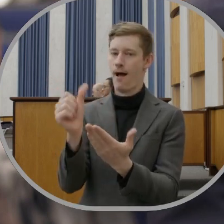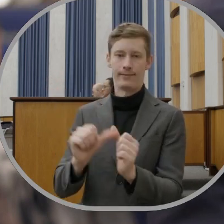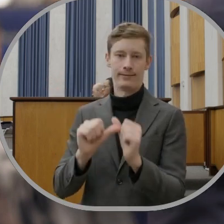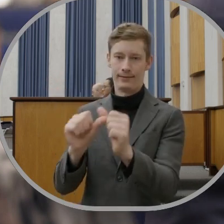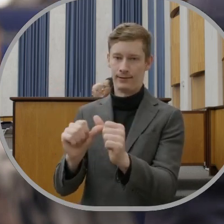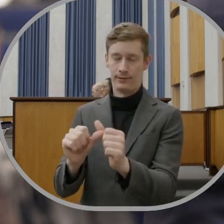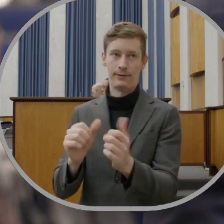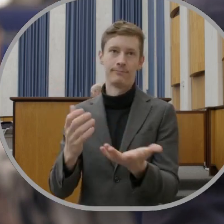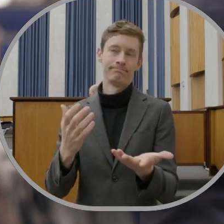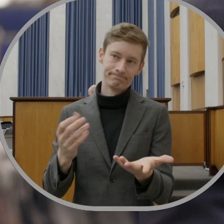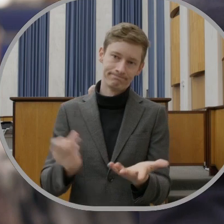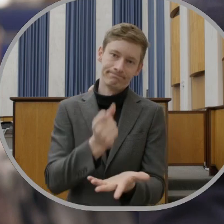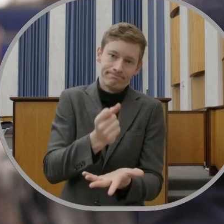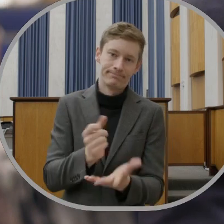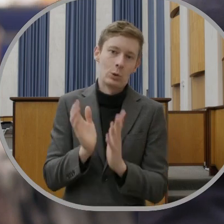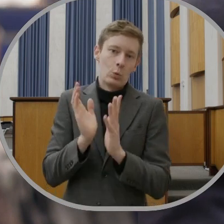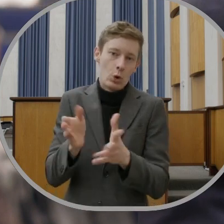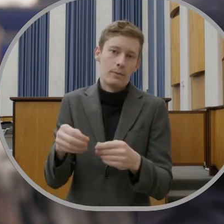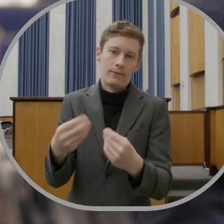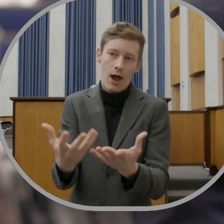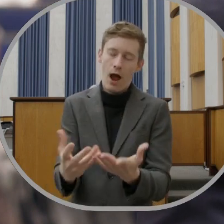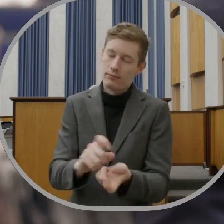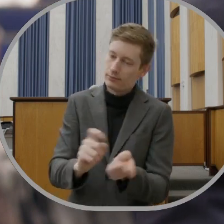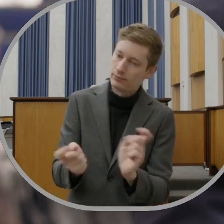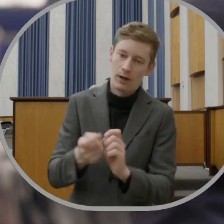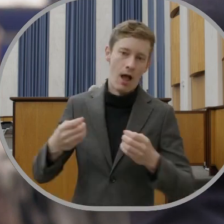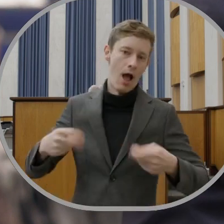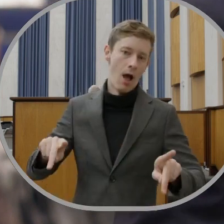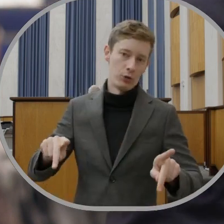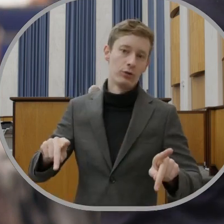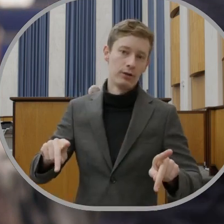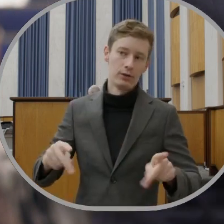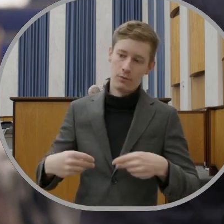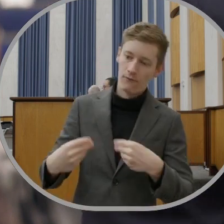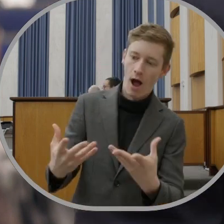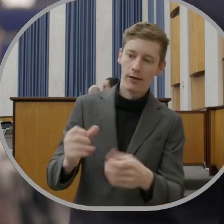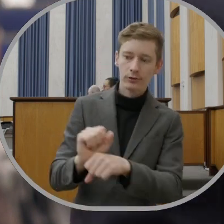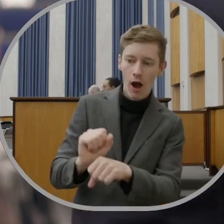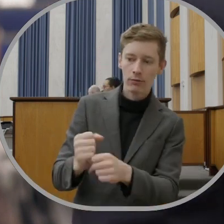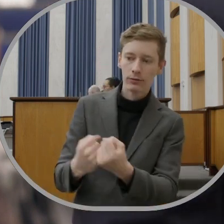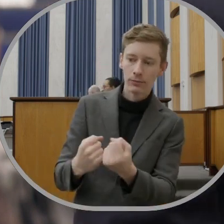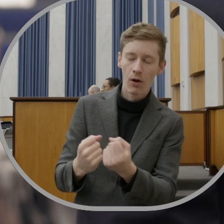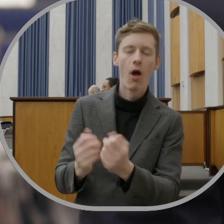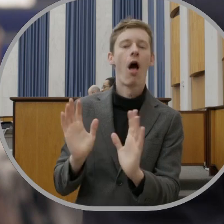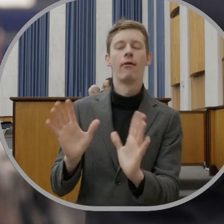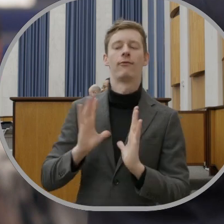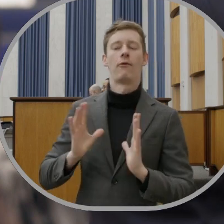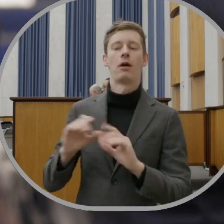source for childcare needs, my team has worked diligently to find other ways we can support this critical